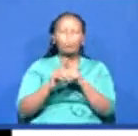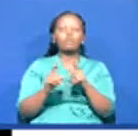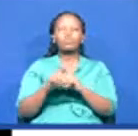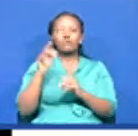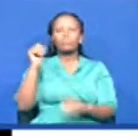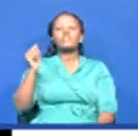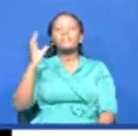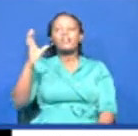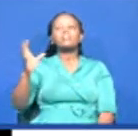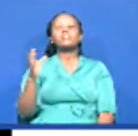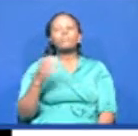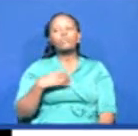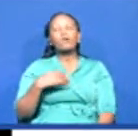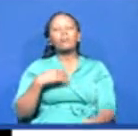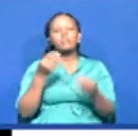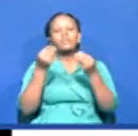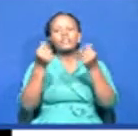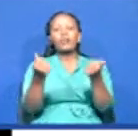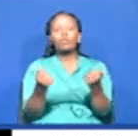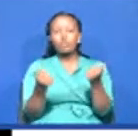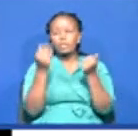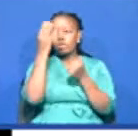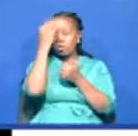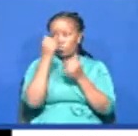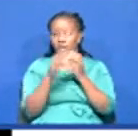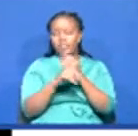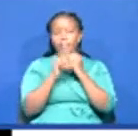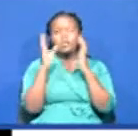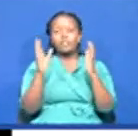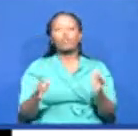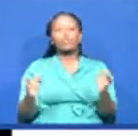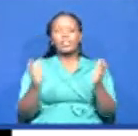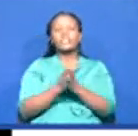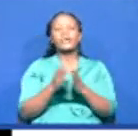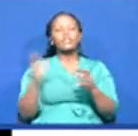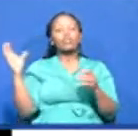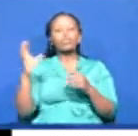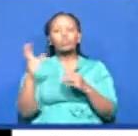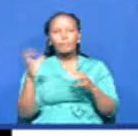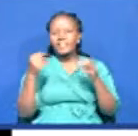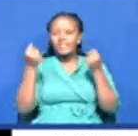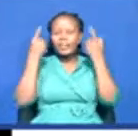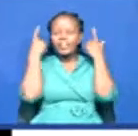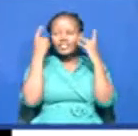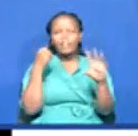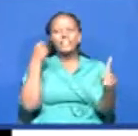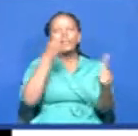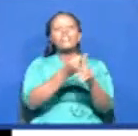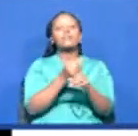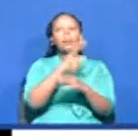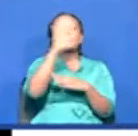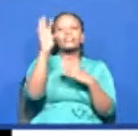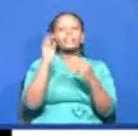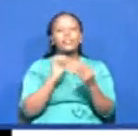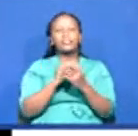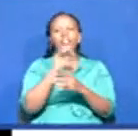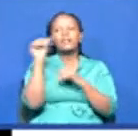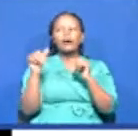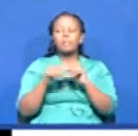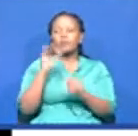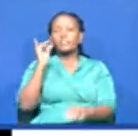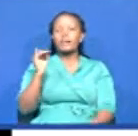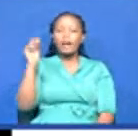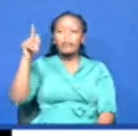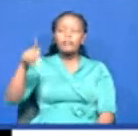tackling that so that stakeholders as well as consumers can understand the impact, overall impact of the IPR is going to have